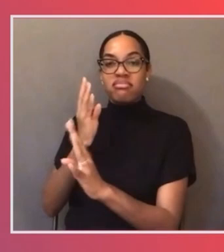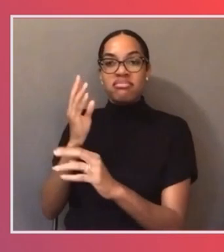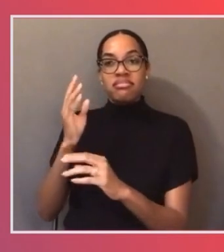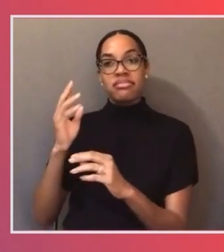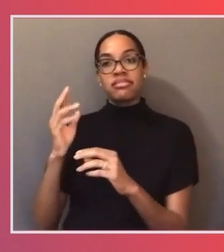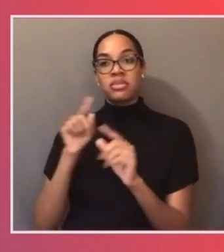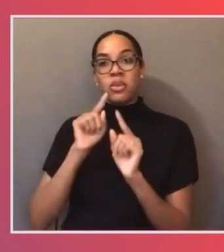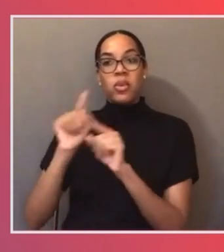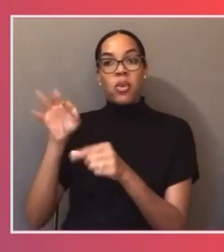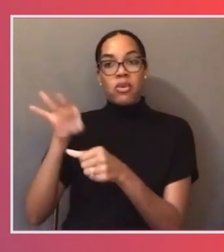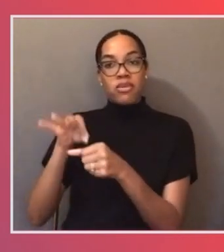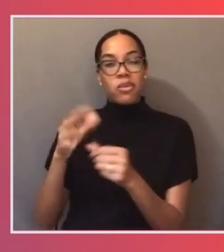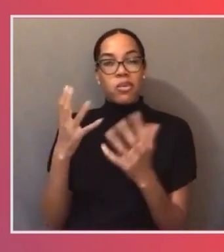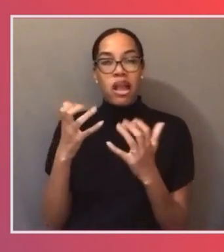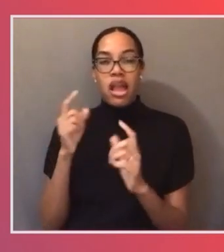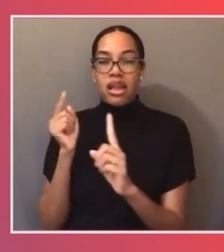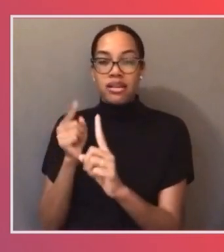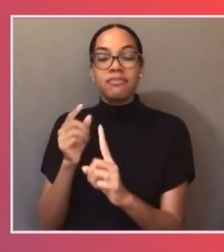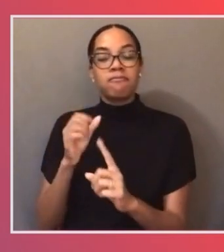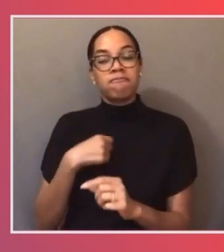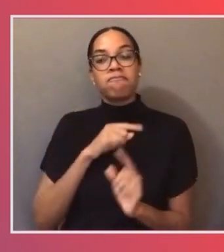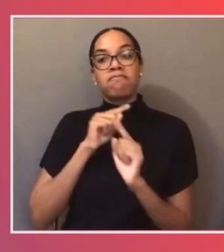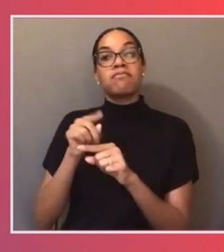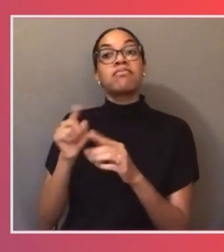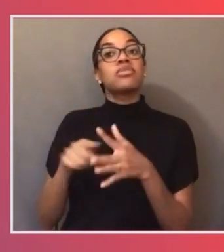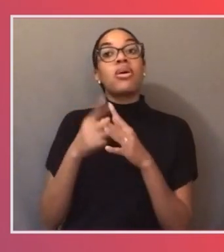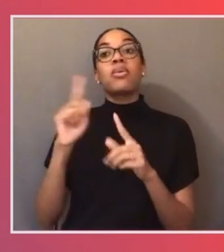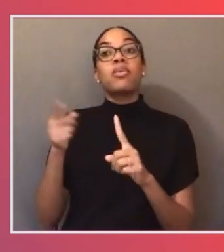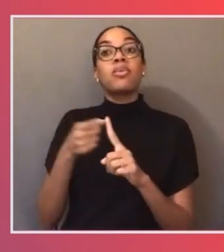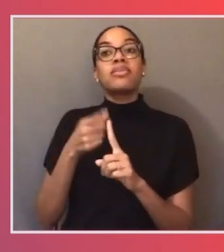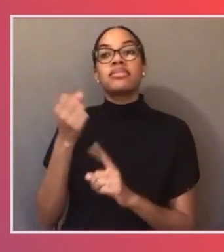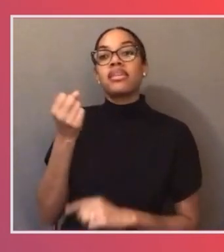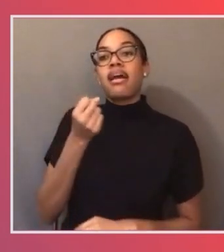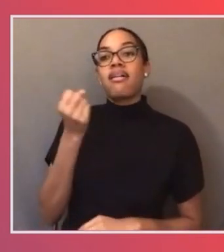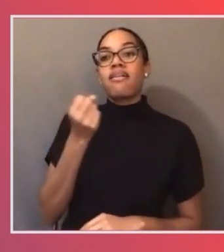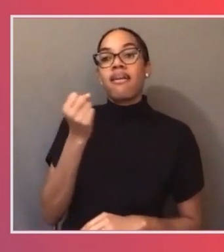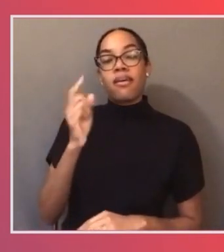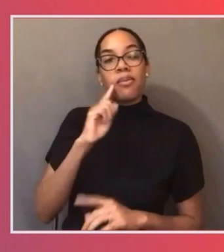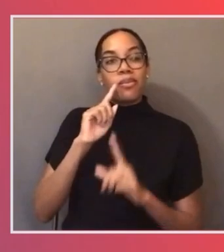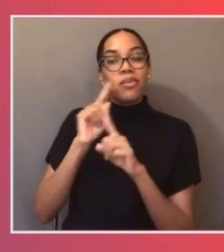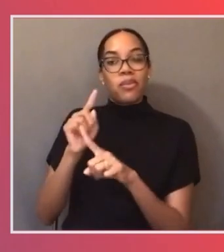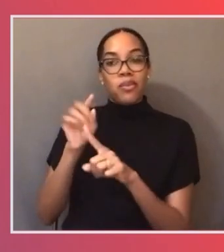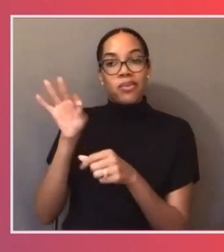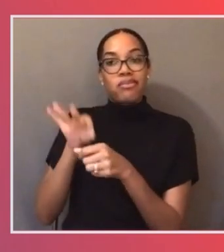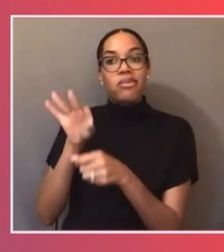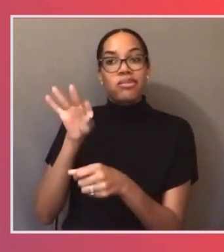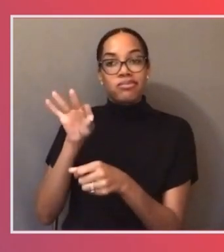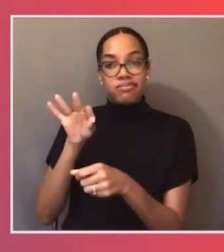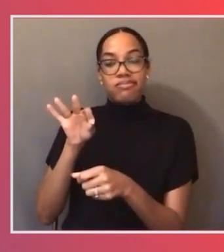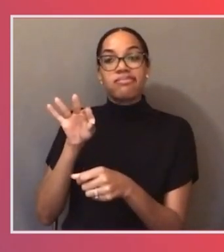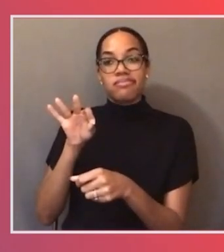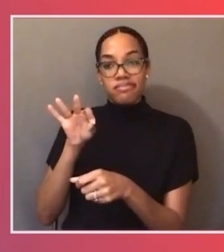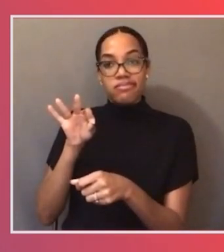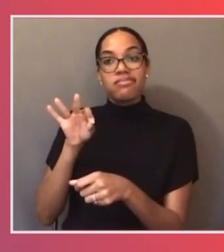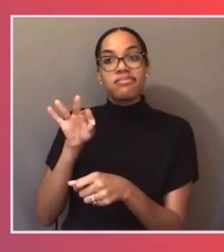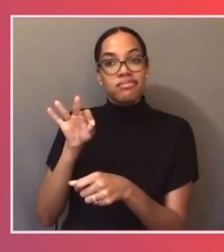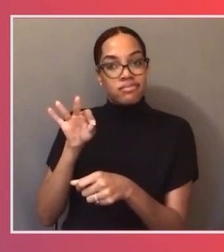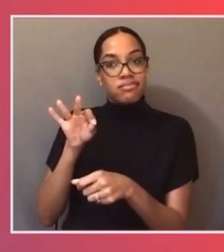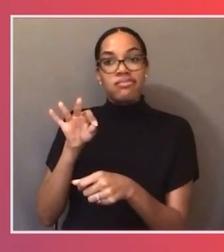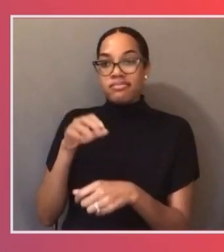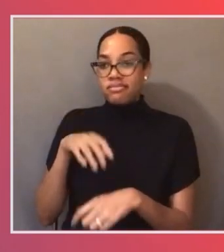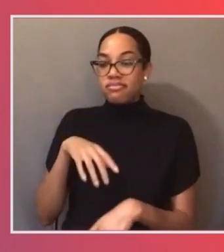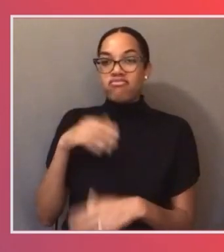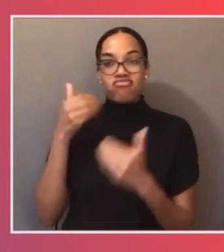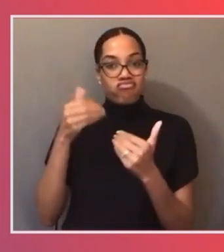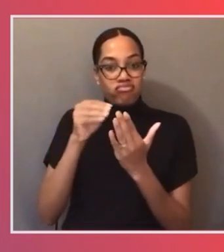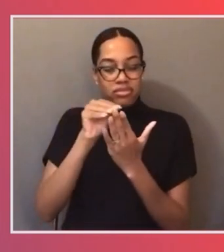on Saturday, and I'll be going to vote. Write down the ticket. All blue. I